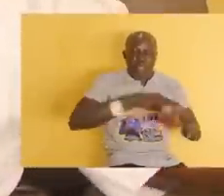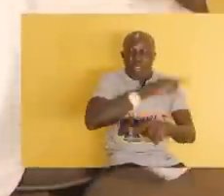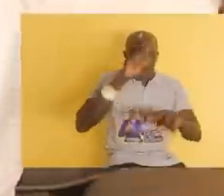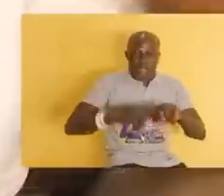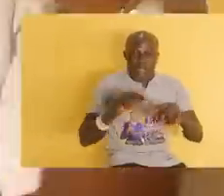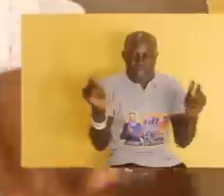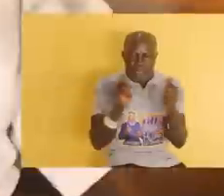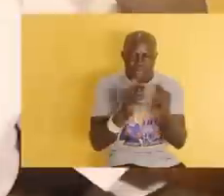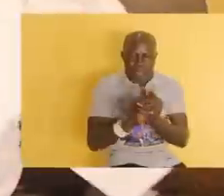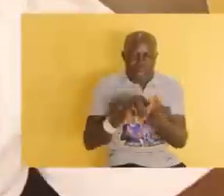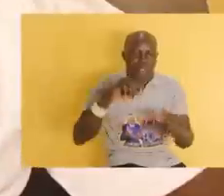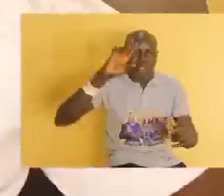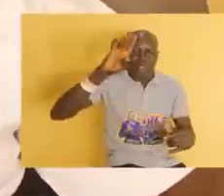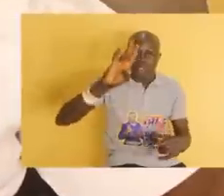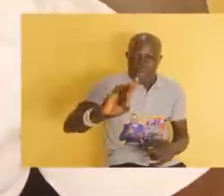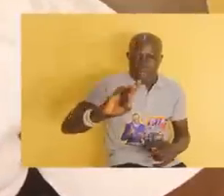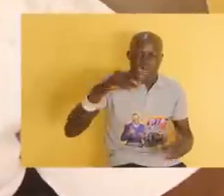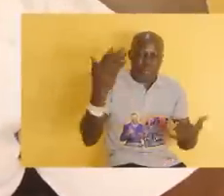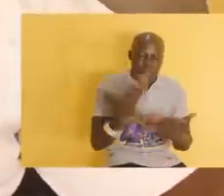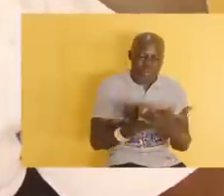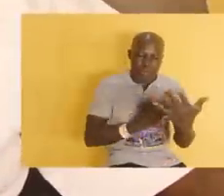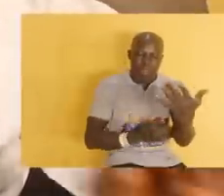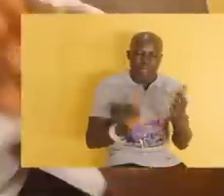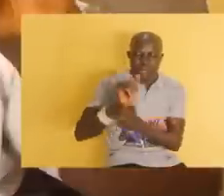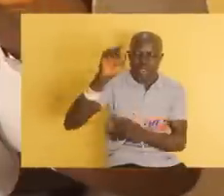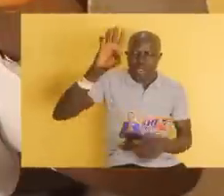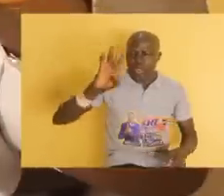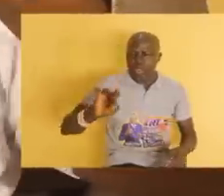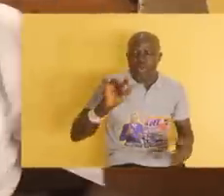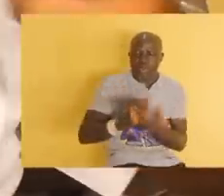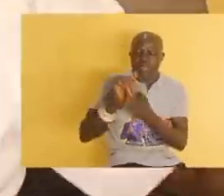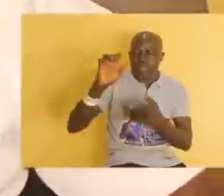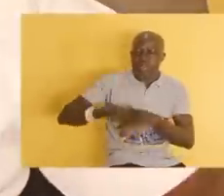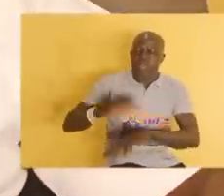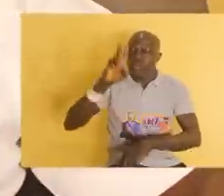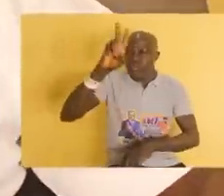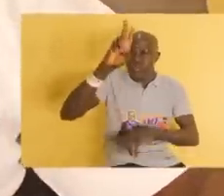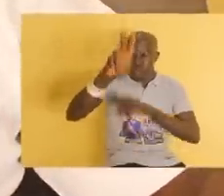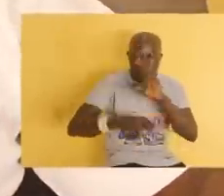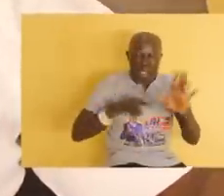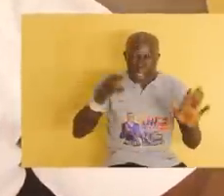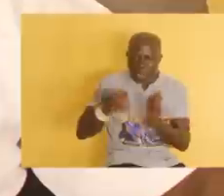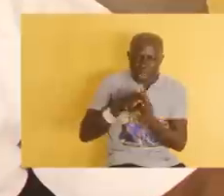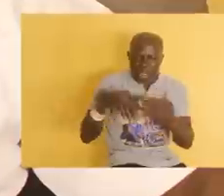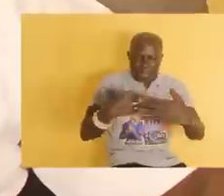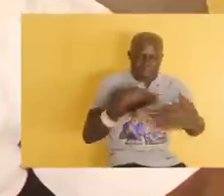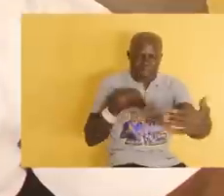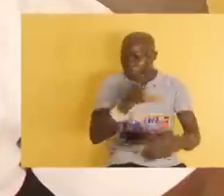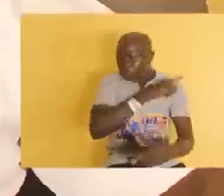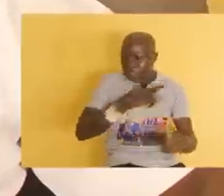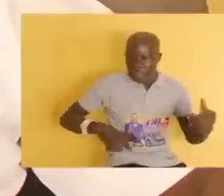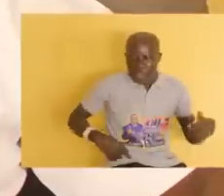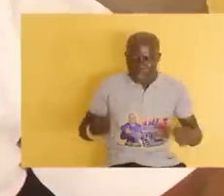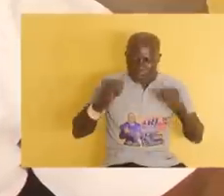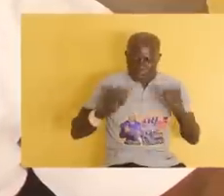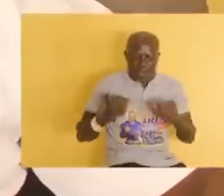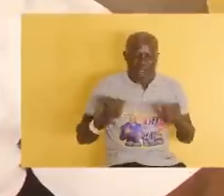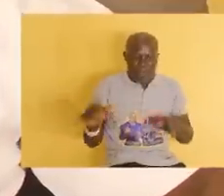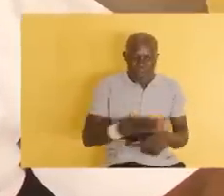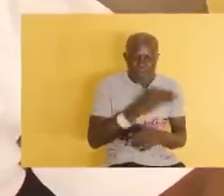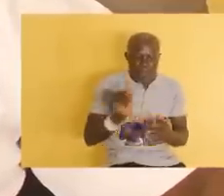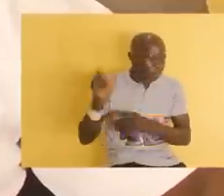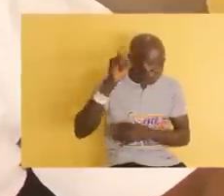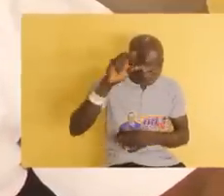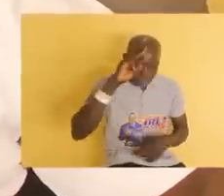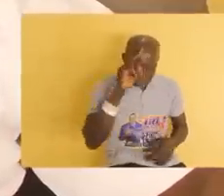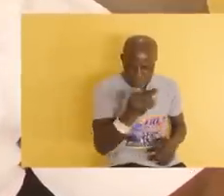headquarters. And headquarters. By 7 a.m. Tonight. Two hours. Before the Lord. O woman ni agbara e